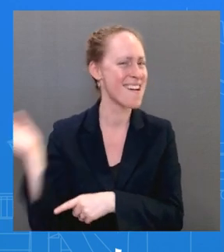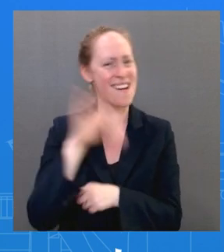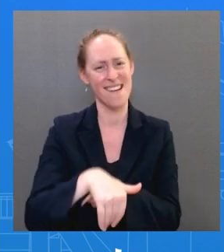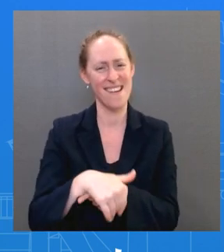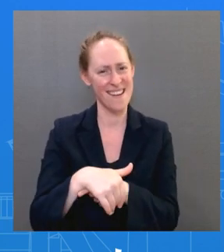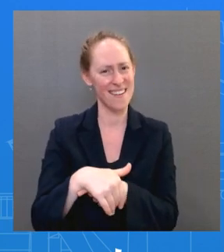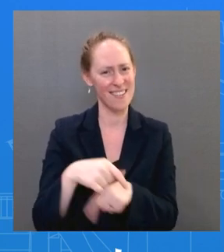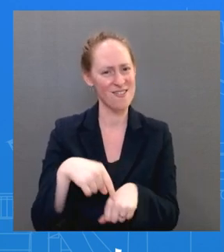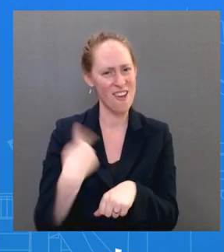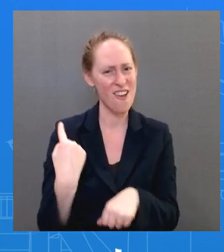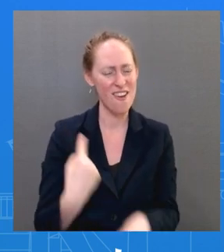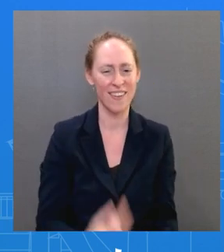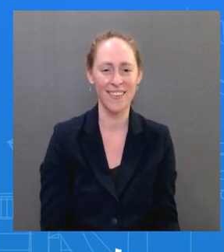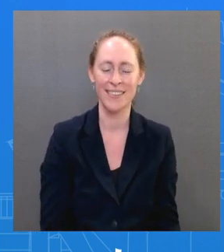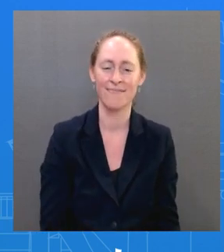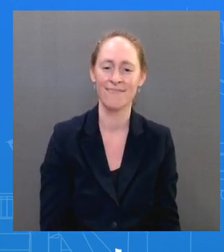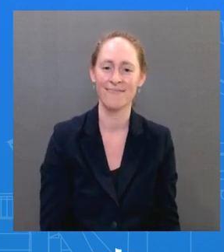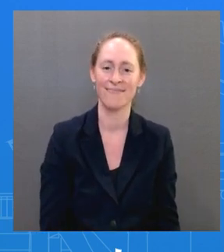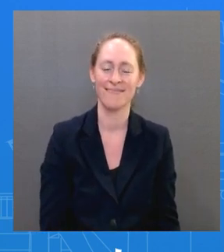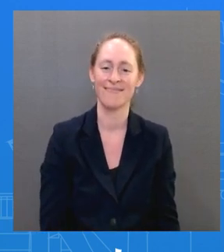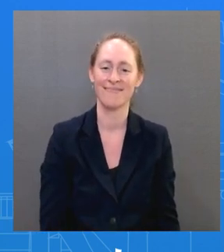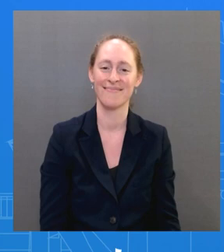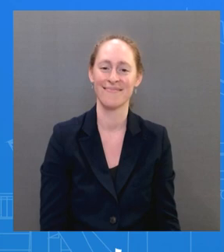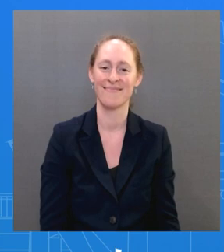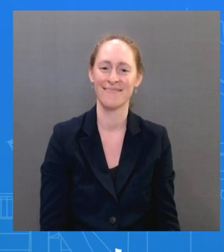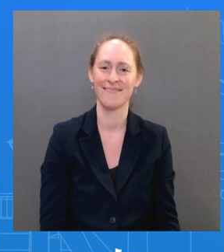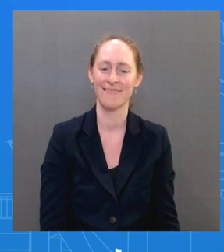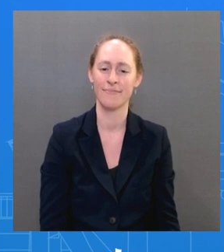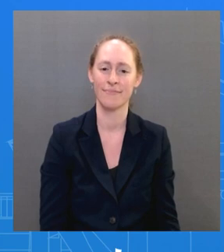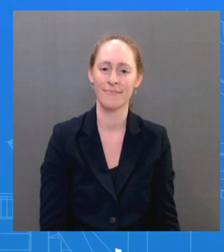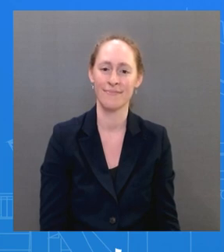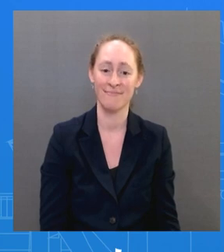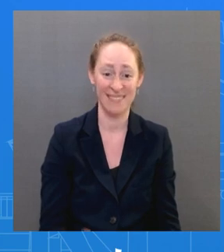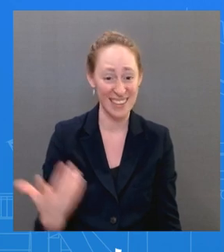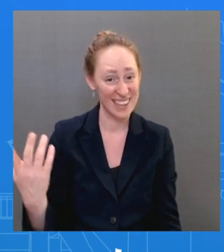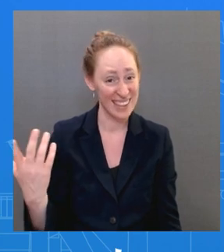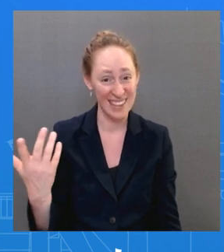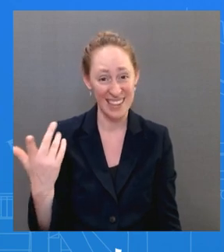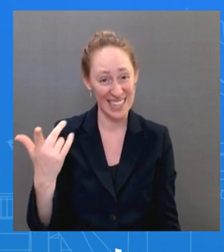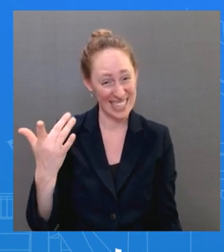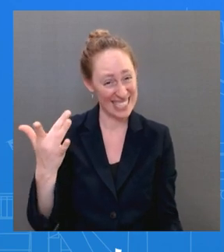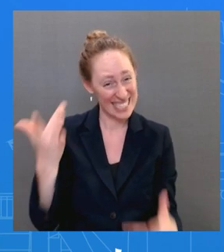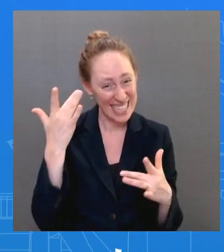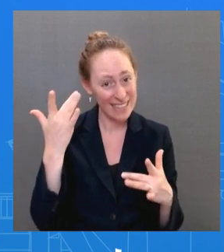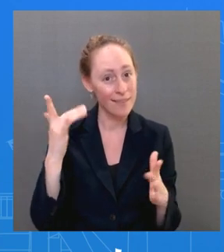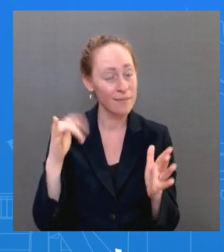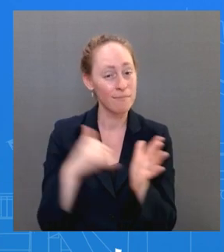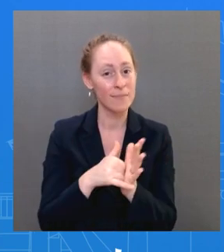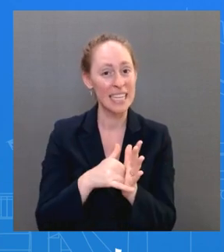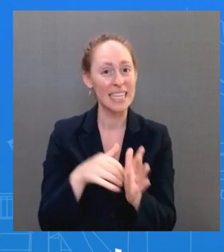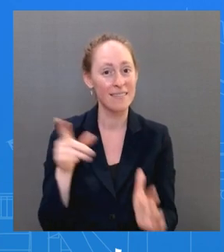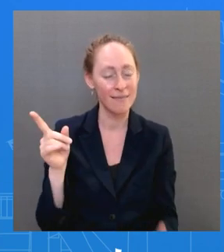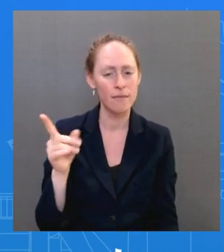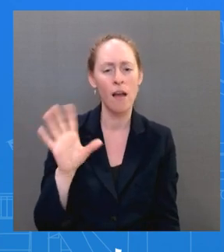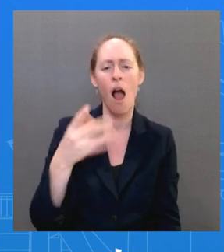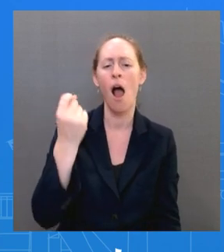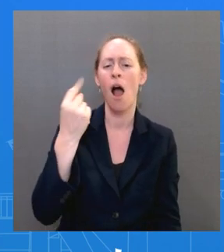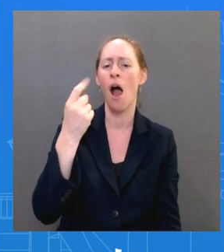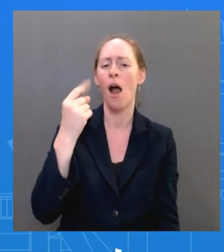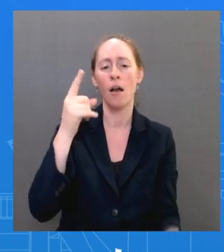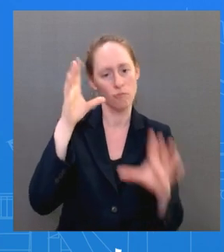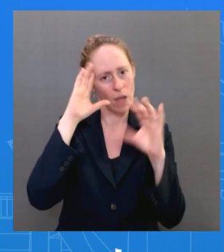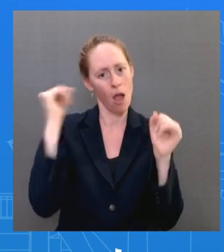who is mild symptoms with a virus. Look, you know, the president is always working. He can work from anywhere.